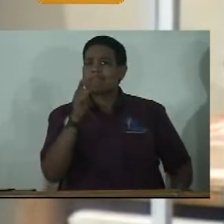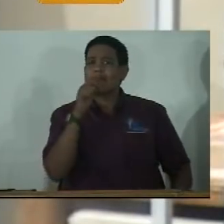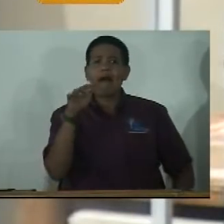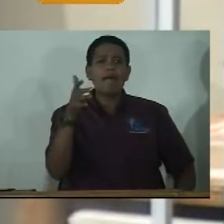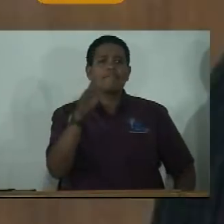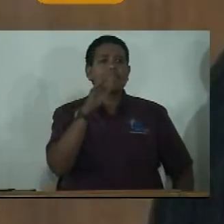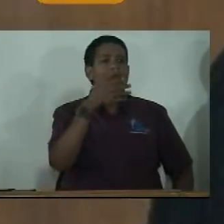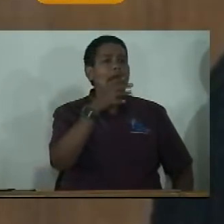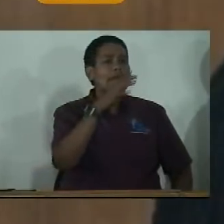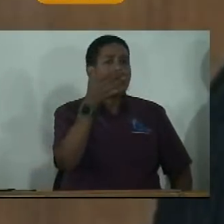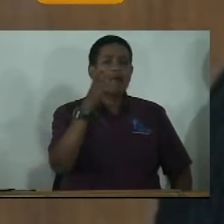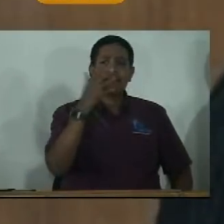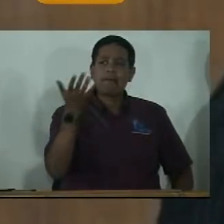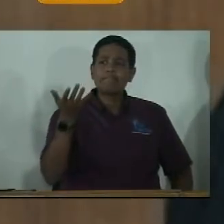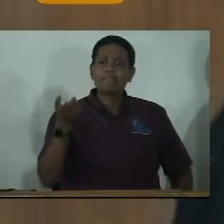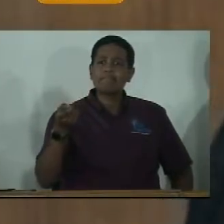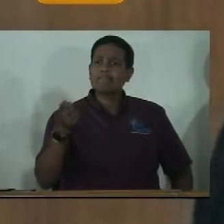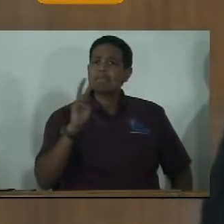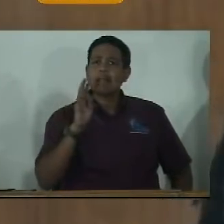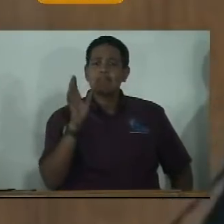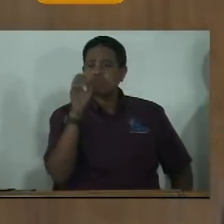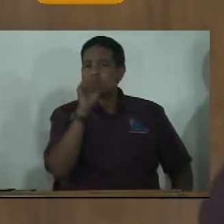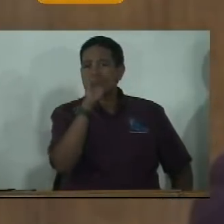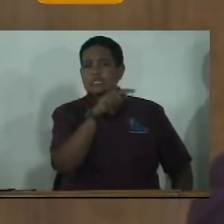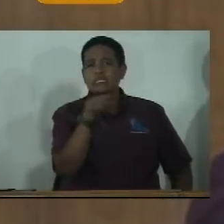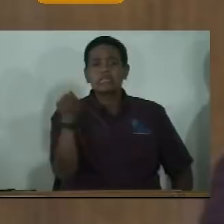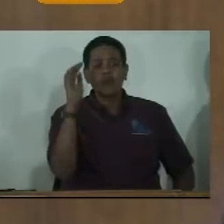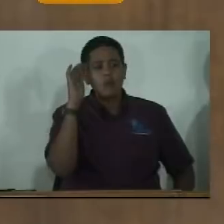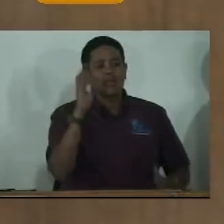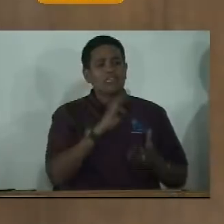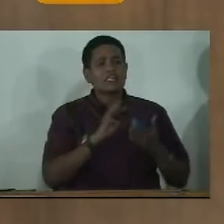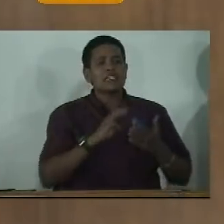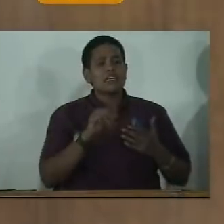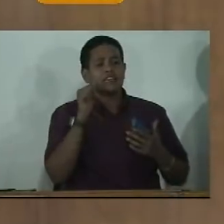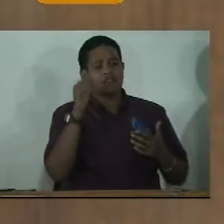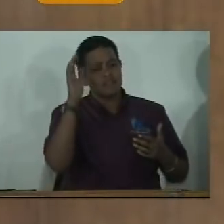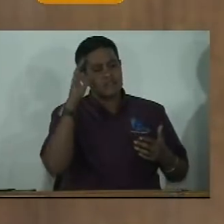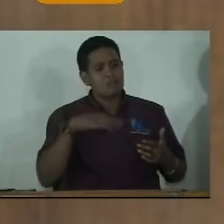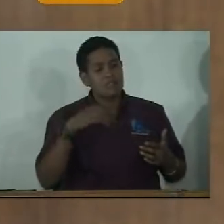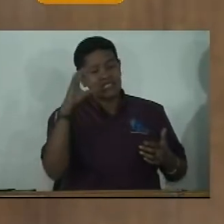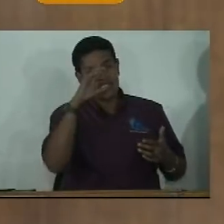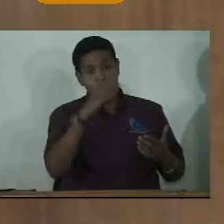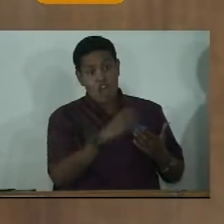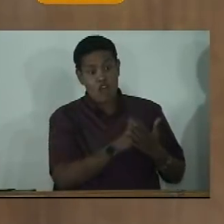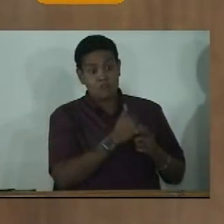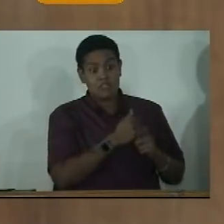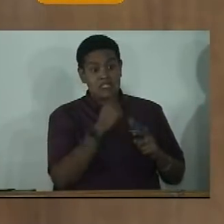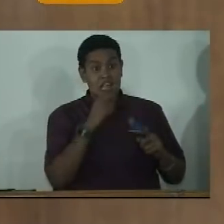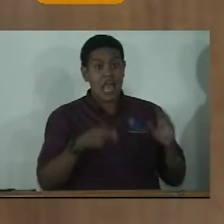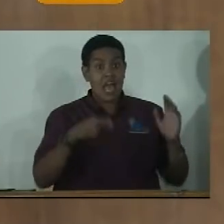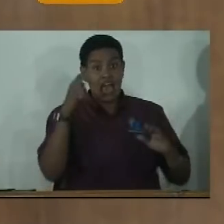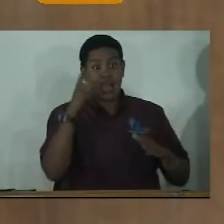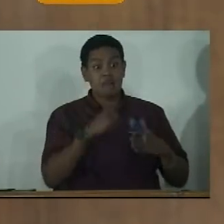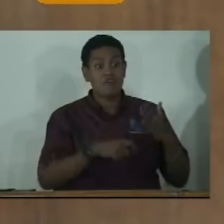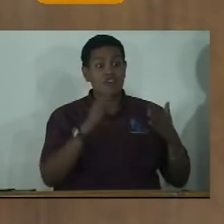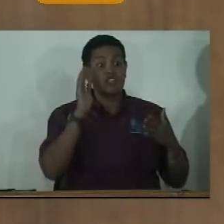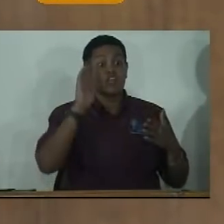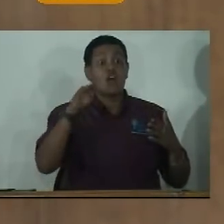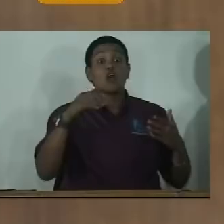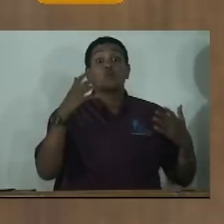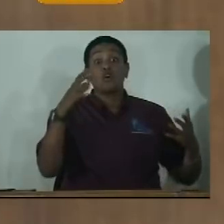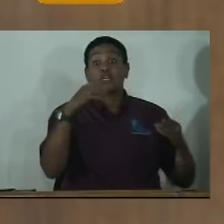market. And that's because a 6-week thing, every man seeking an opportunity. When there's a high price, every man jump